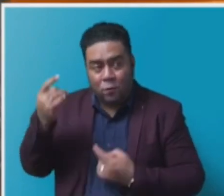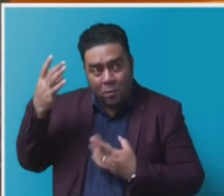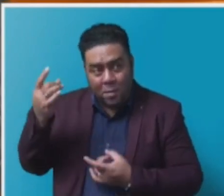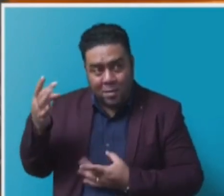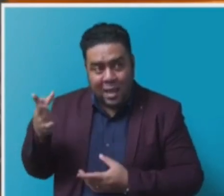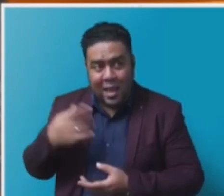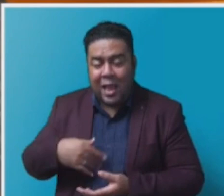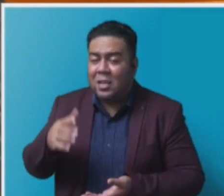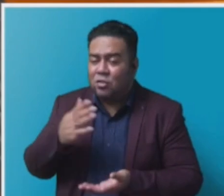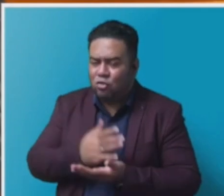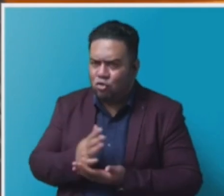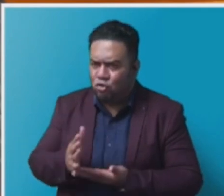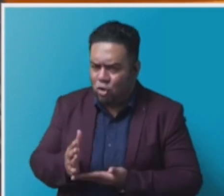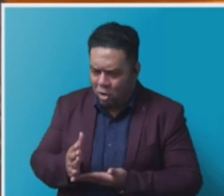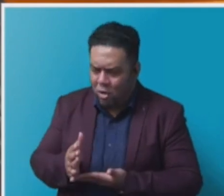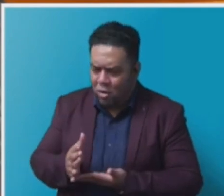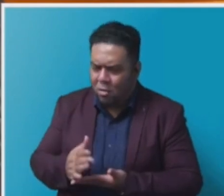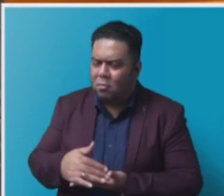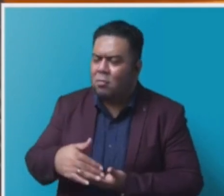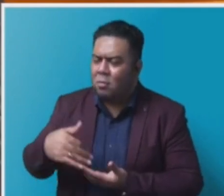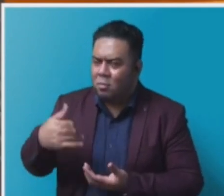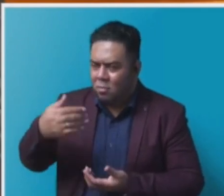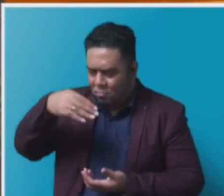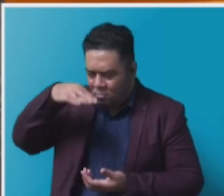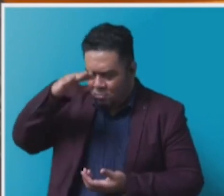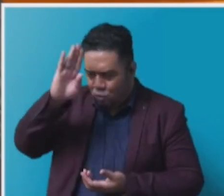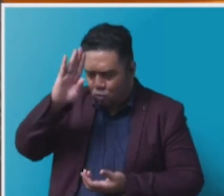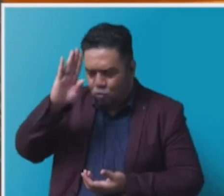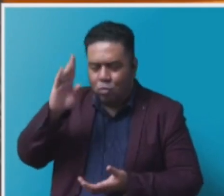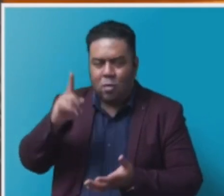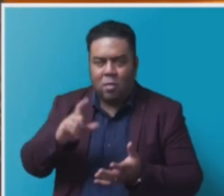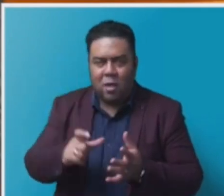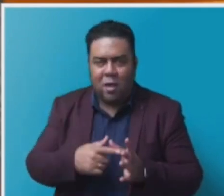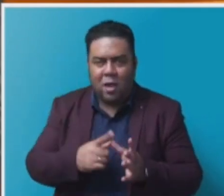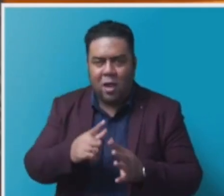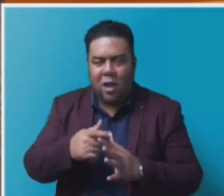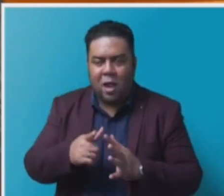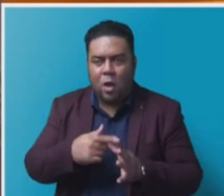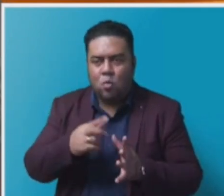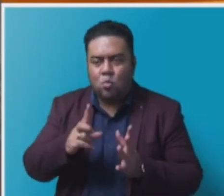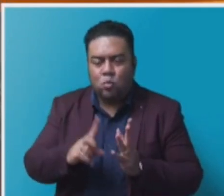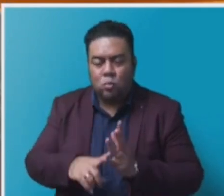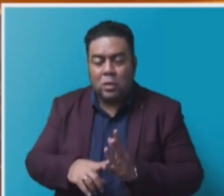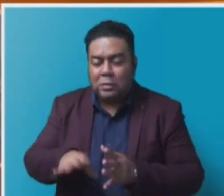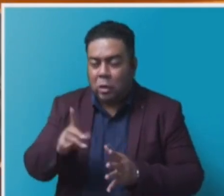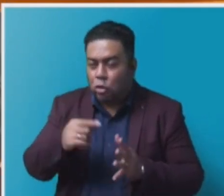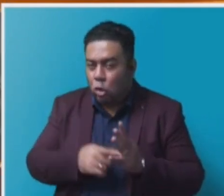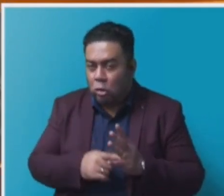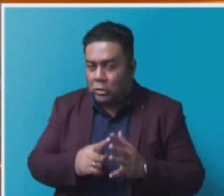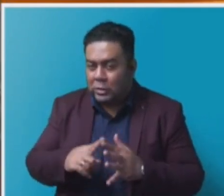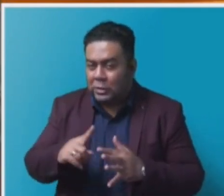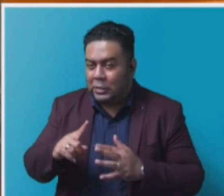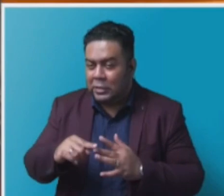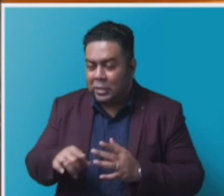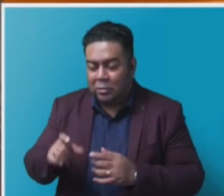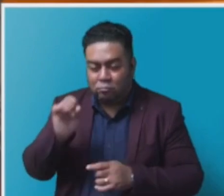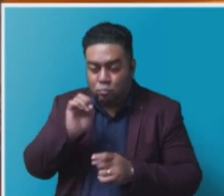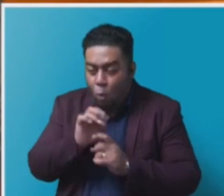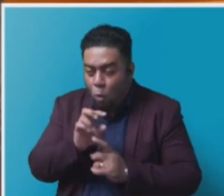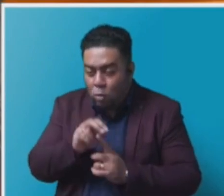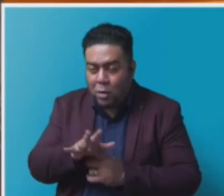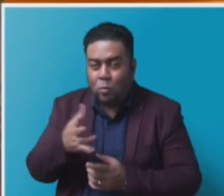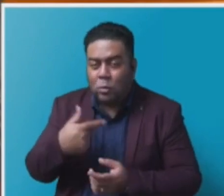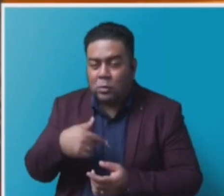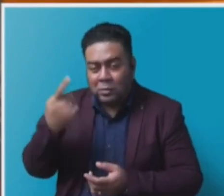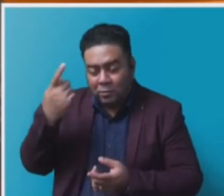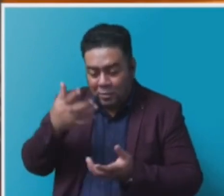I share the Turangambali na the cow's concerns about the toxic and divisive discourse, if we can even call